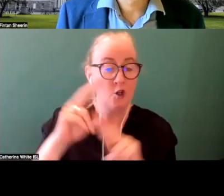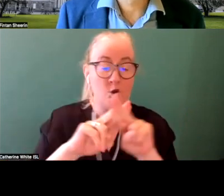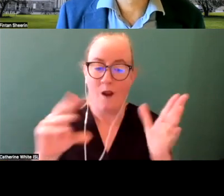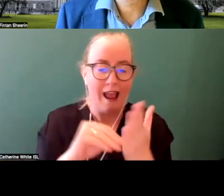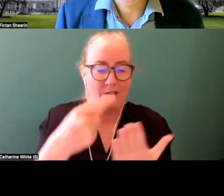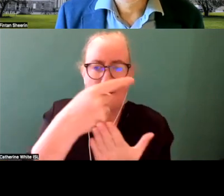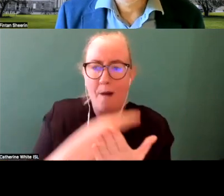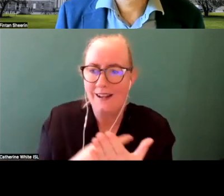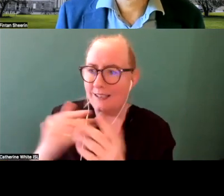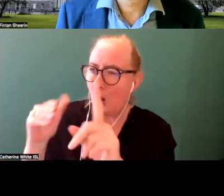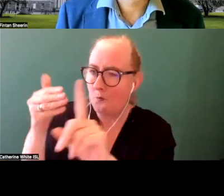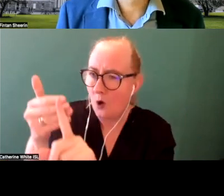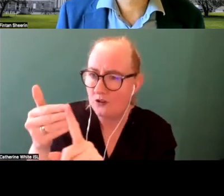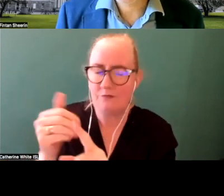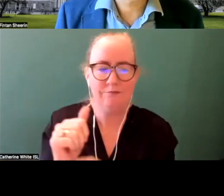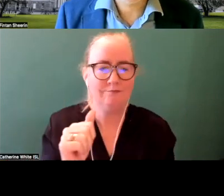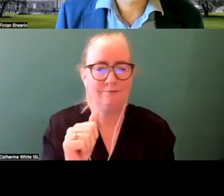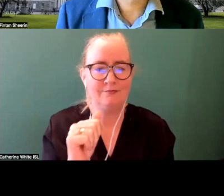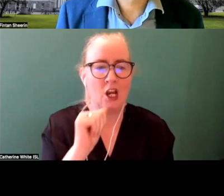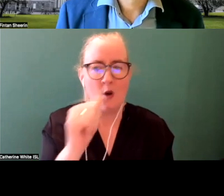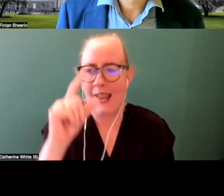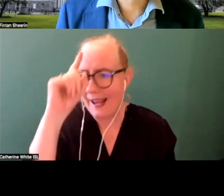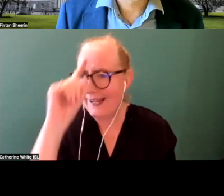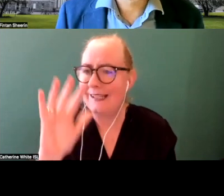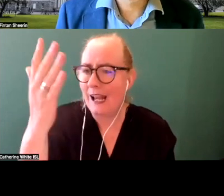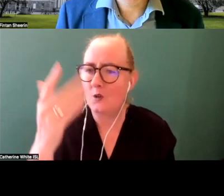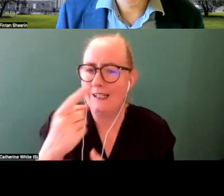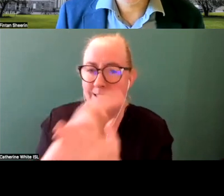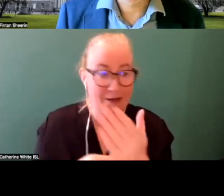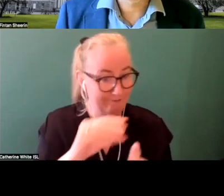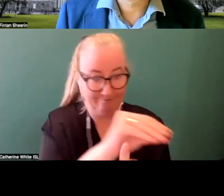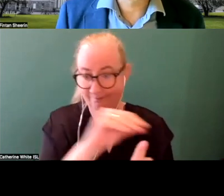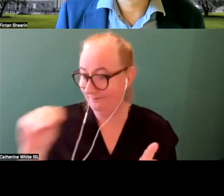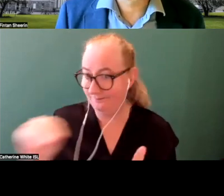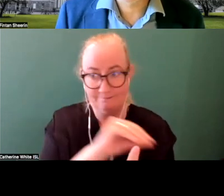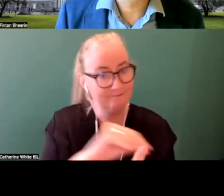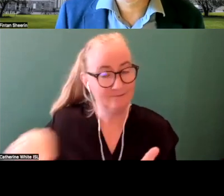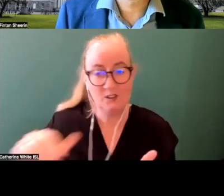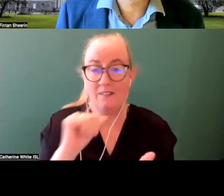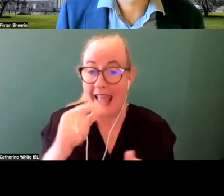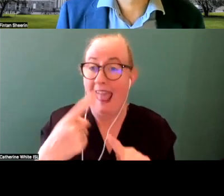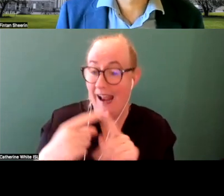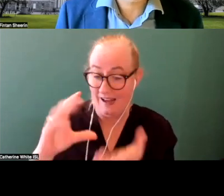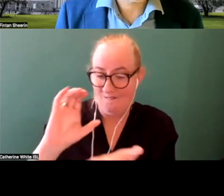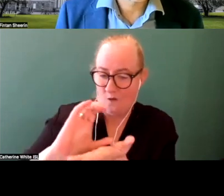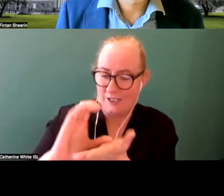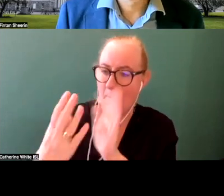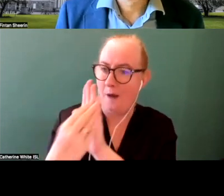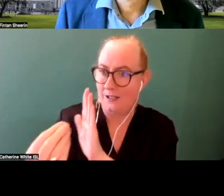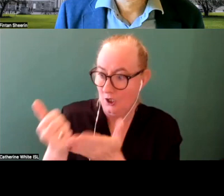approach, and also in terms of intellectual disability, and also in the absence of a funding model which supports